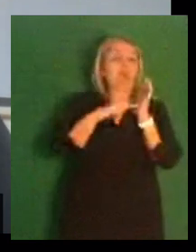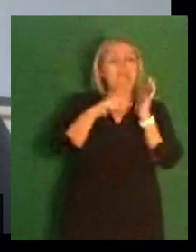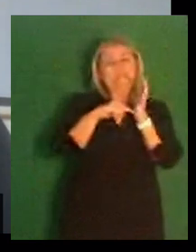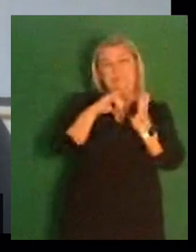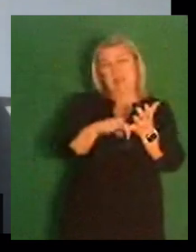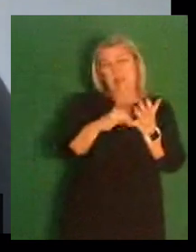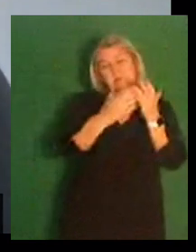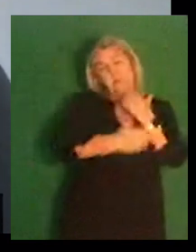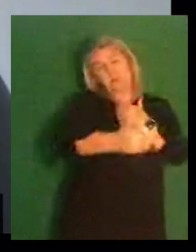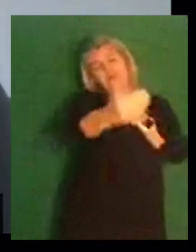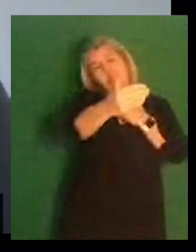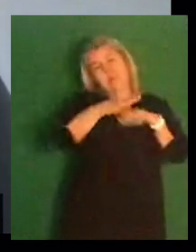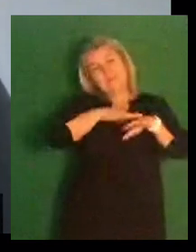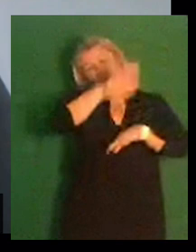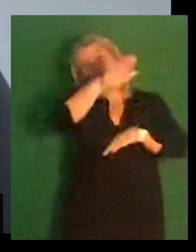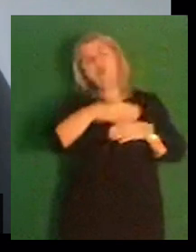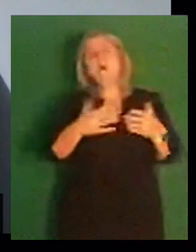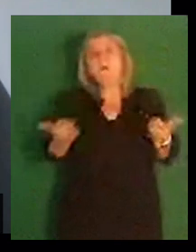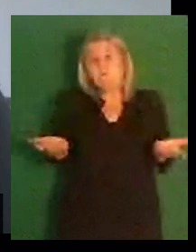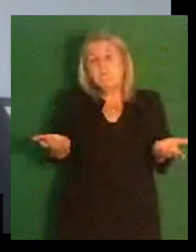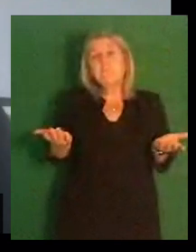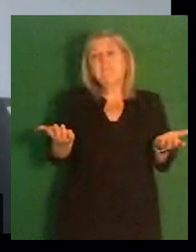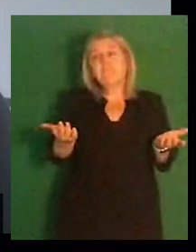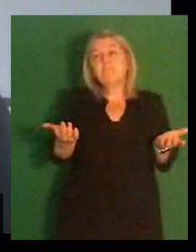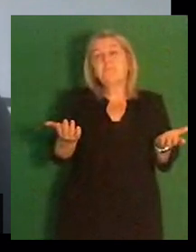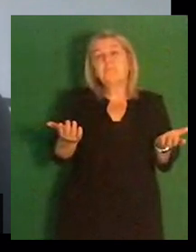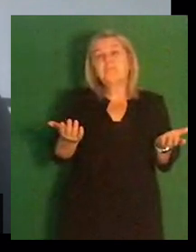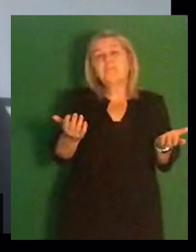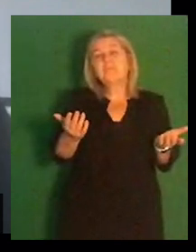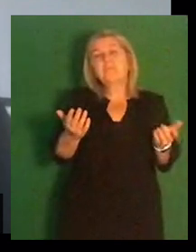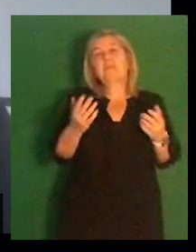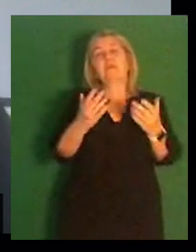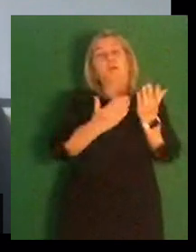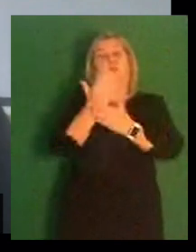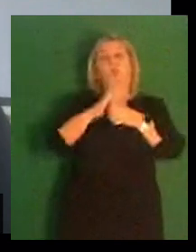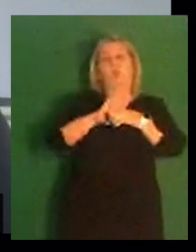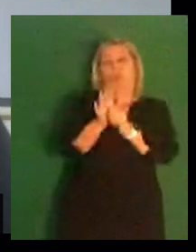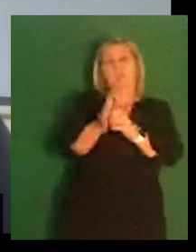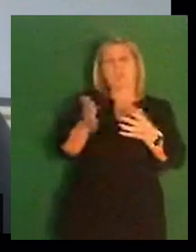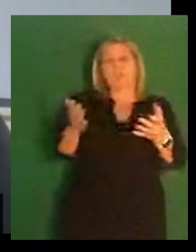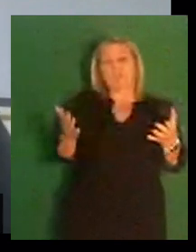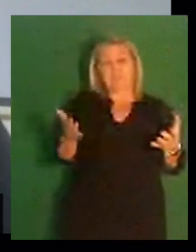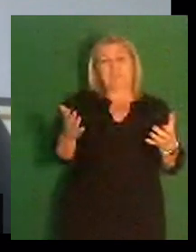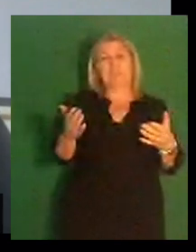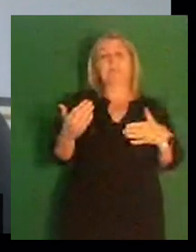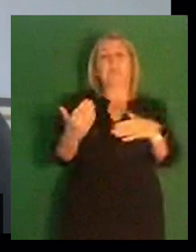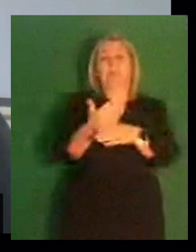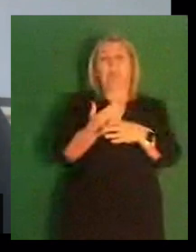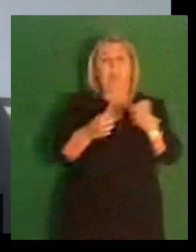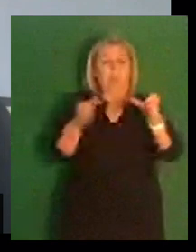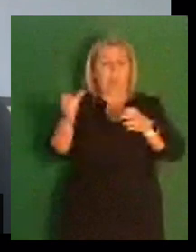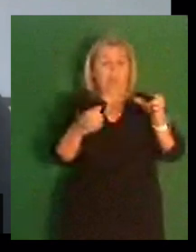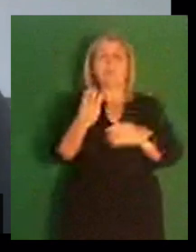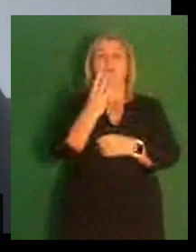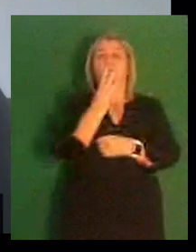we have, you know, over the period of the COVID crisis, we've employed around 300 freelancers, because we